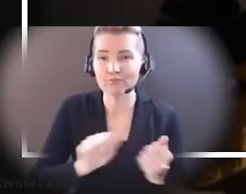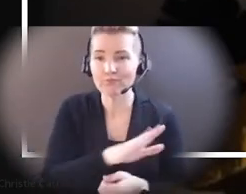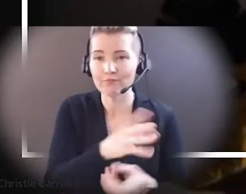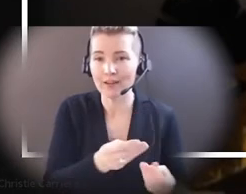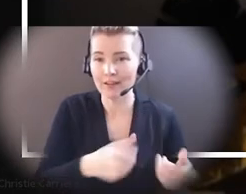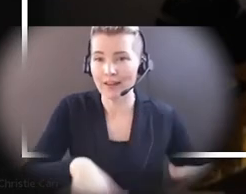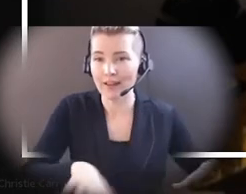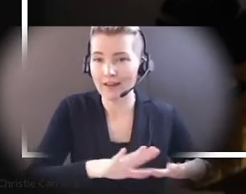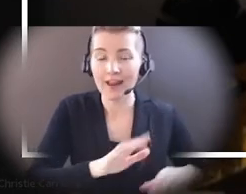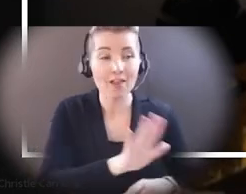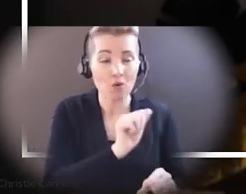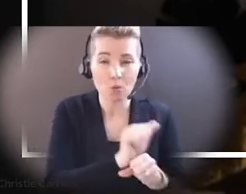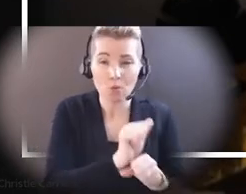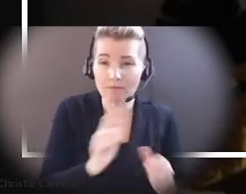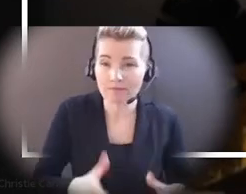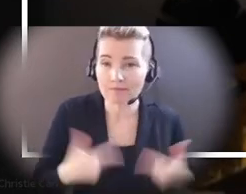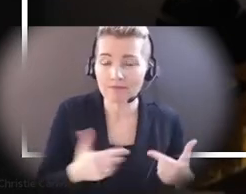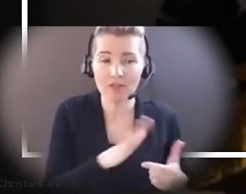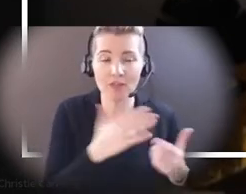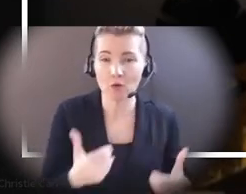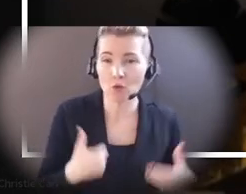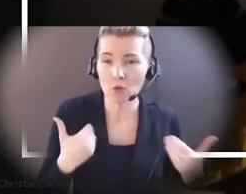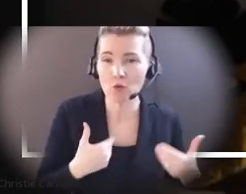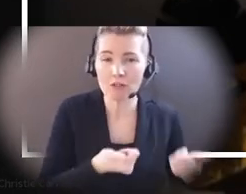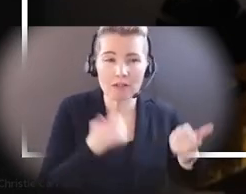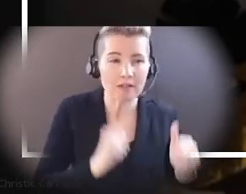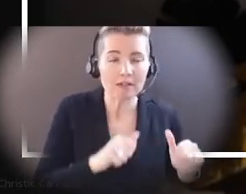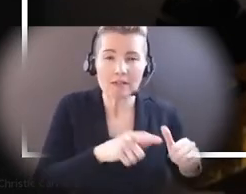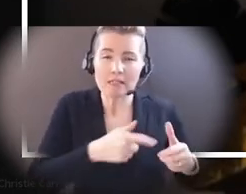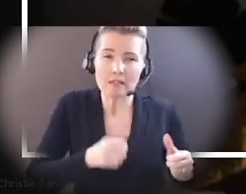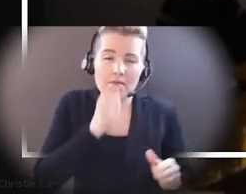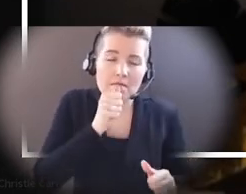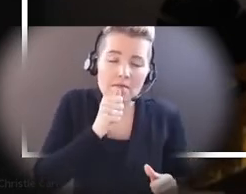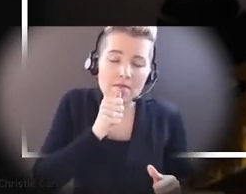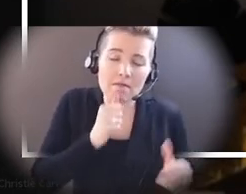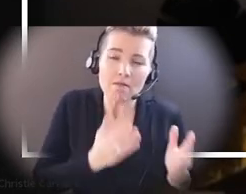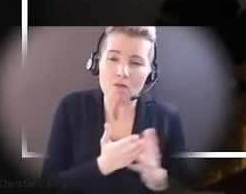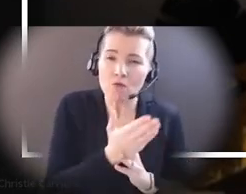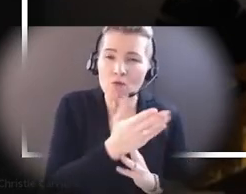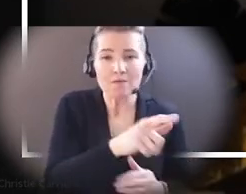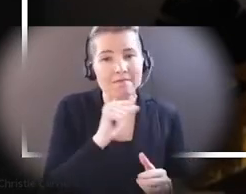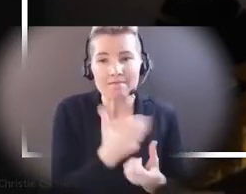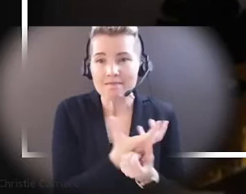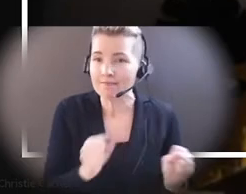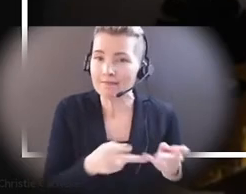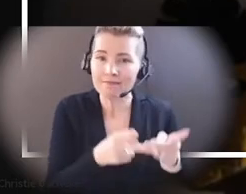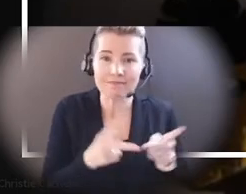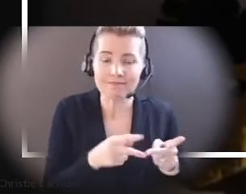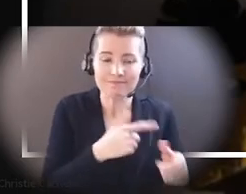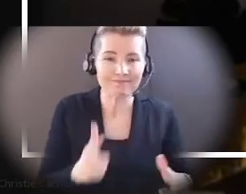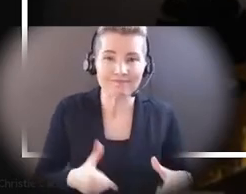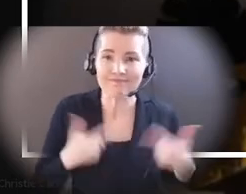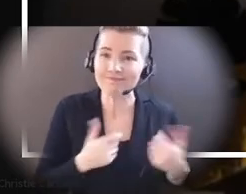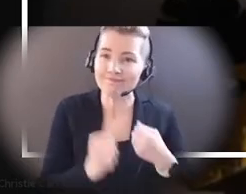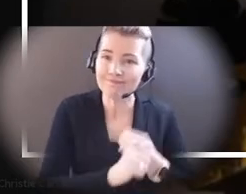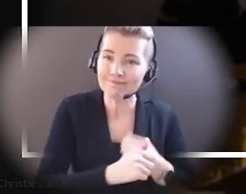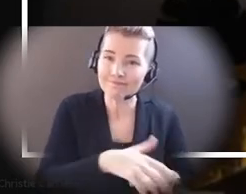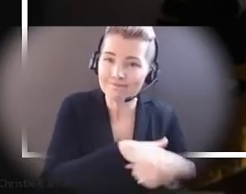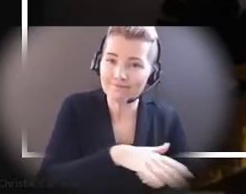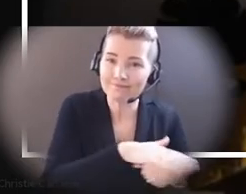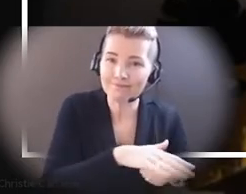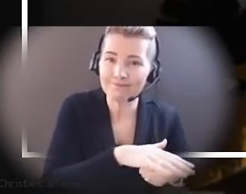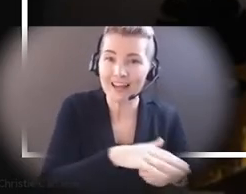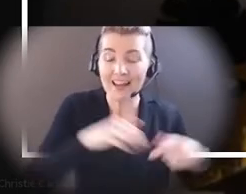lives, youth, and vitality have been spent in unsafe spaces and intolerable conditions so that many citizens of the so-called developed